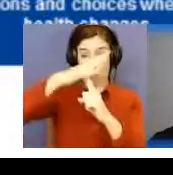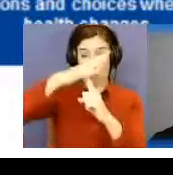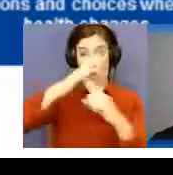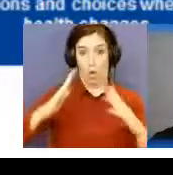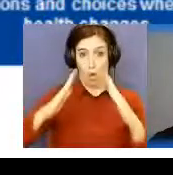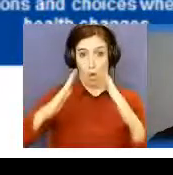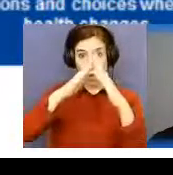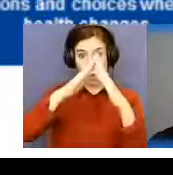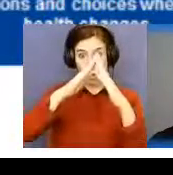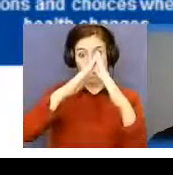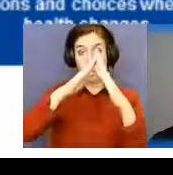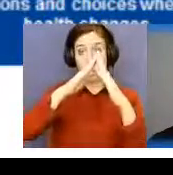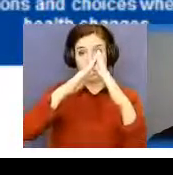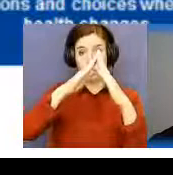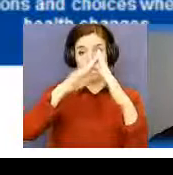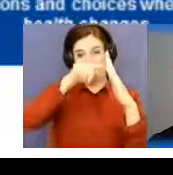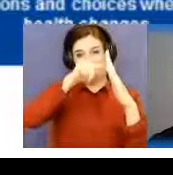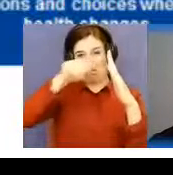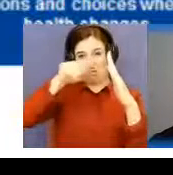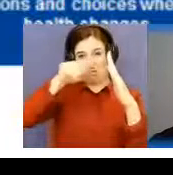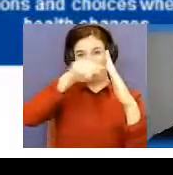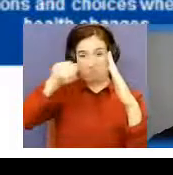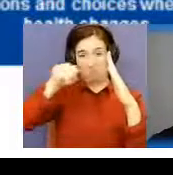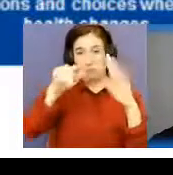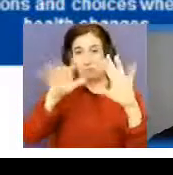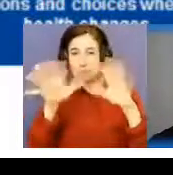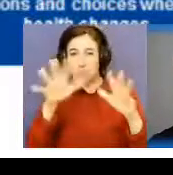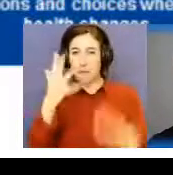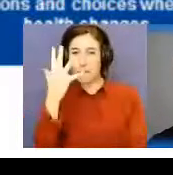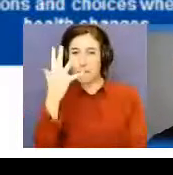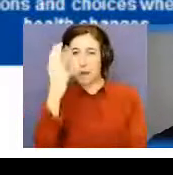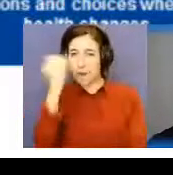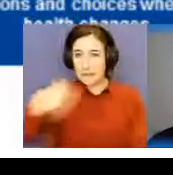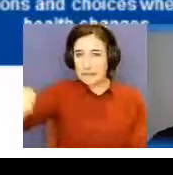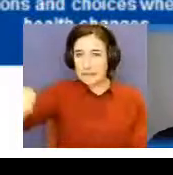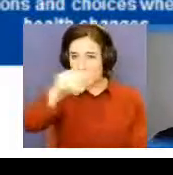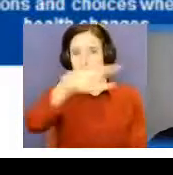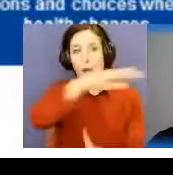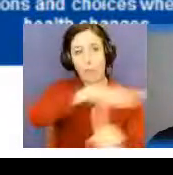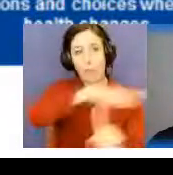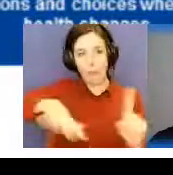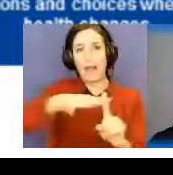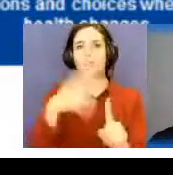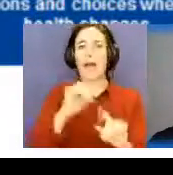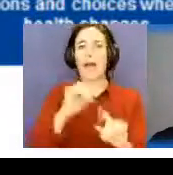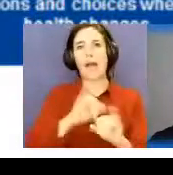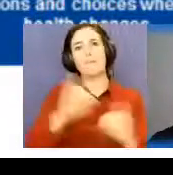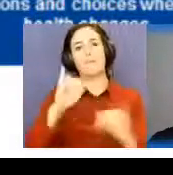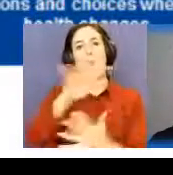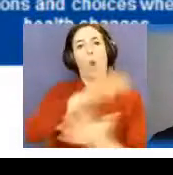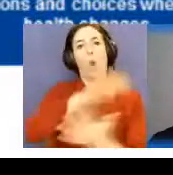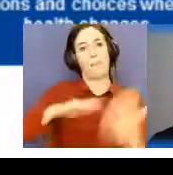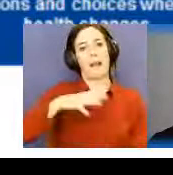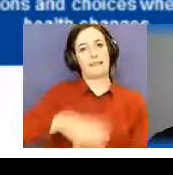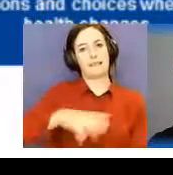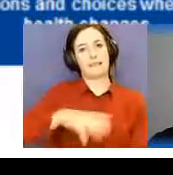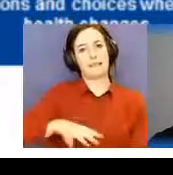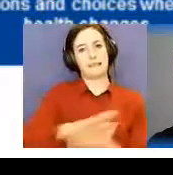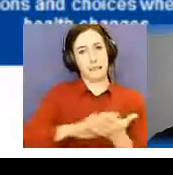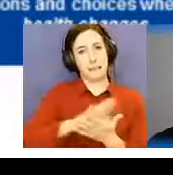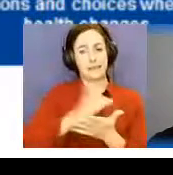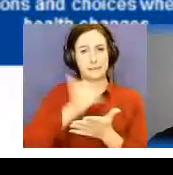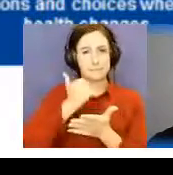the NHS has defined that about 5% of the population are considered to have complex needs. These are people and individuals that are having very frequent